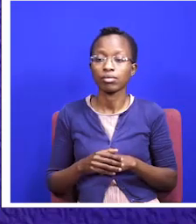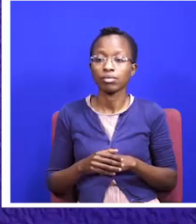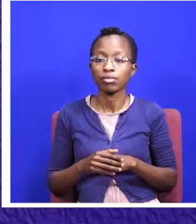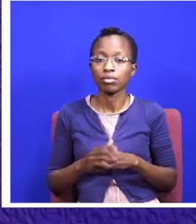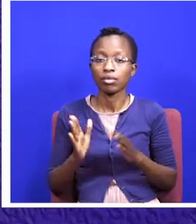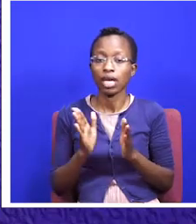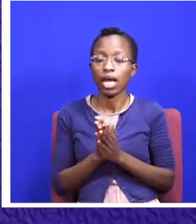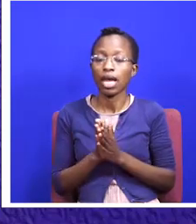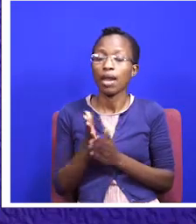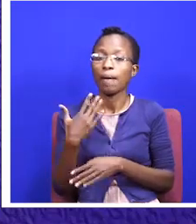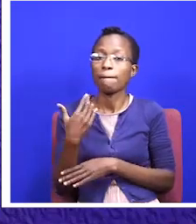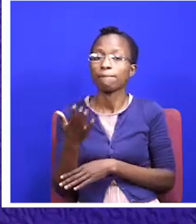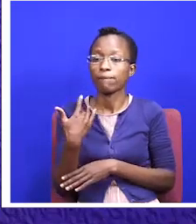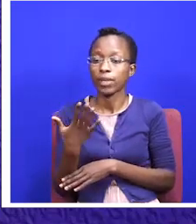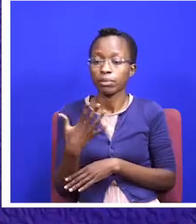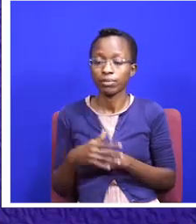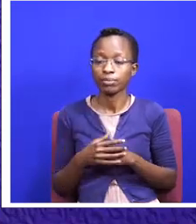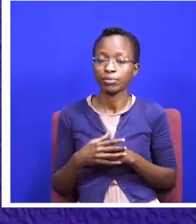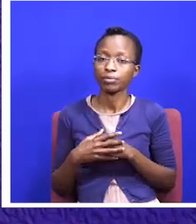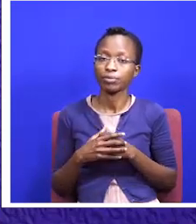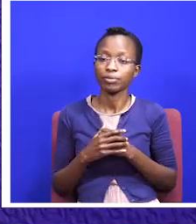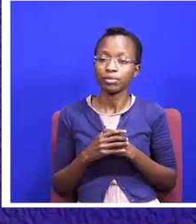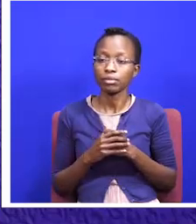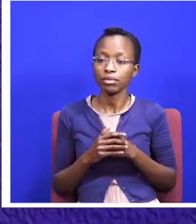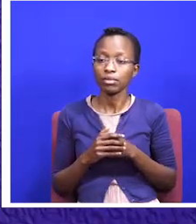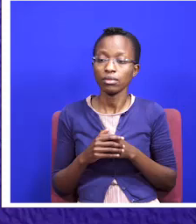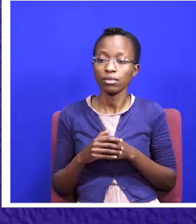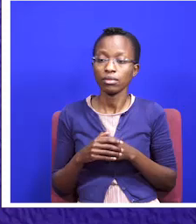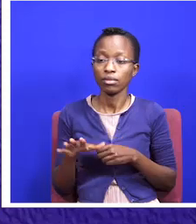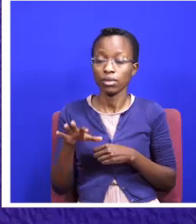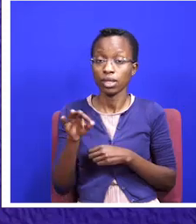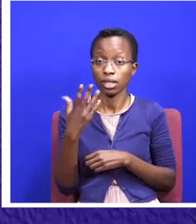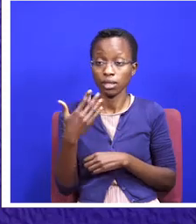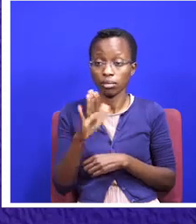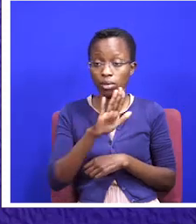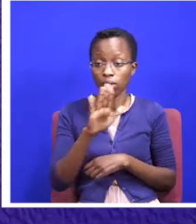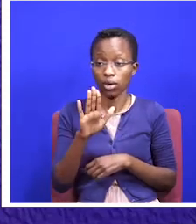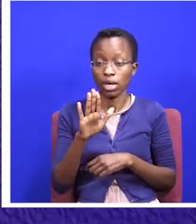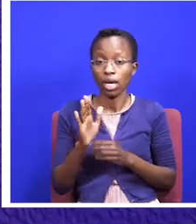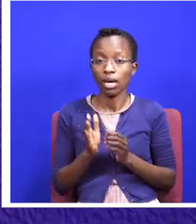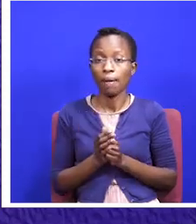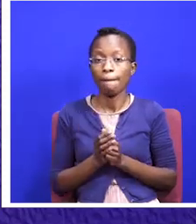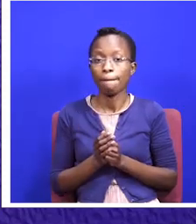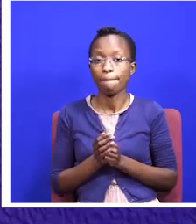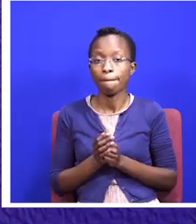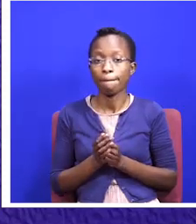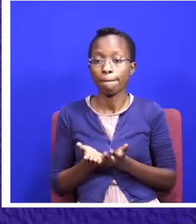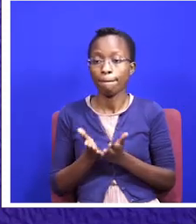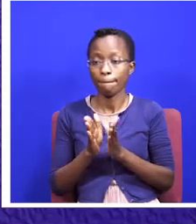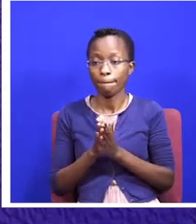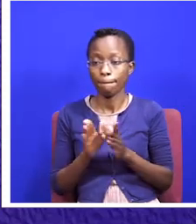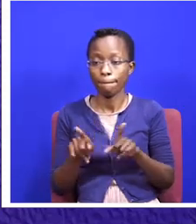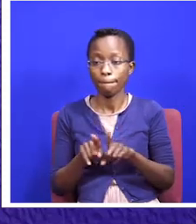paint, and plain paper or manila paper. So take your paper and